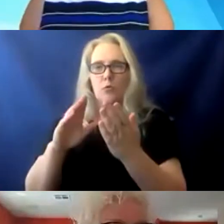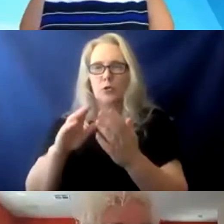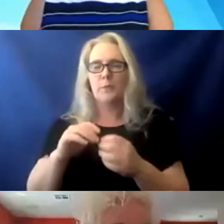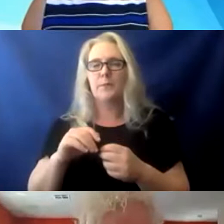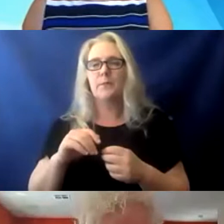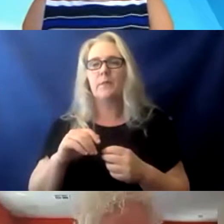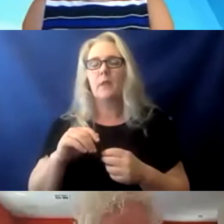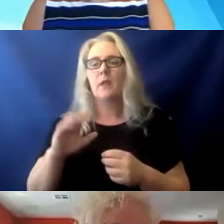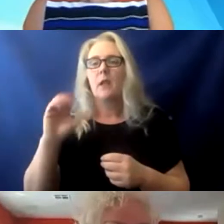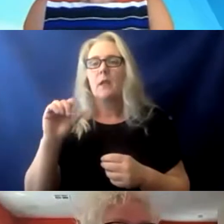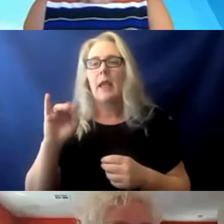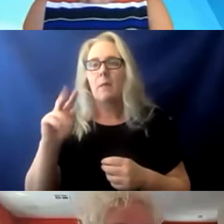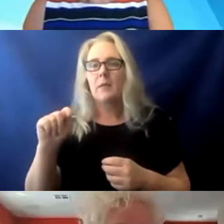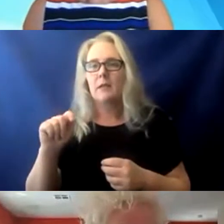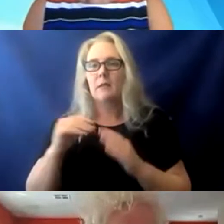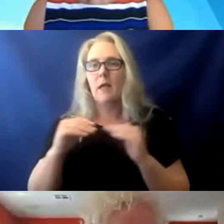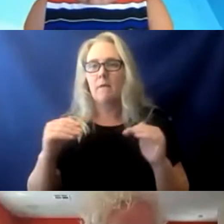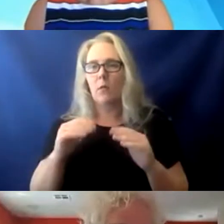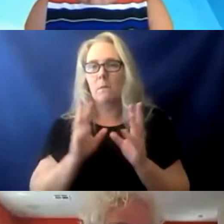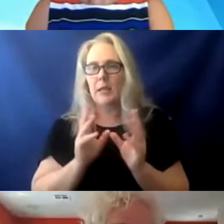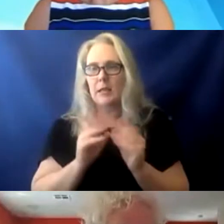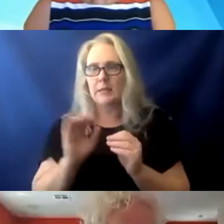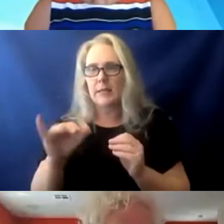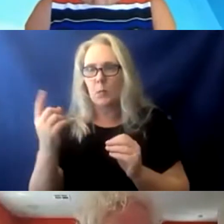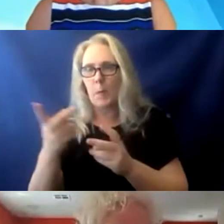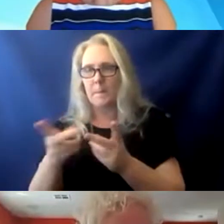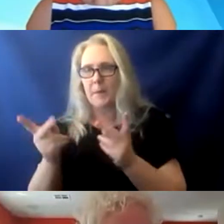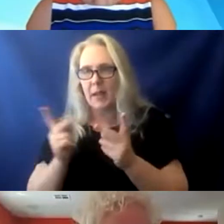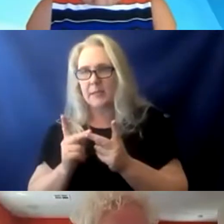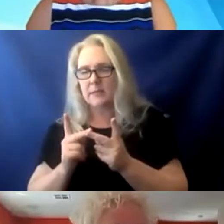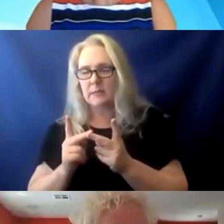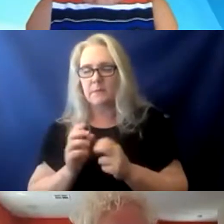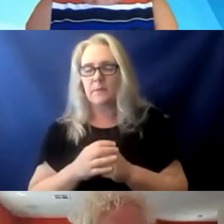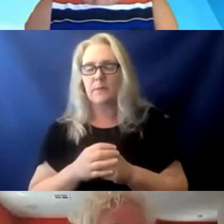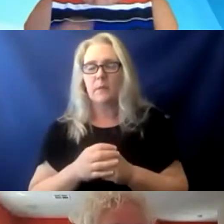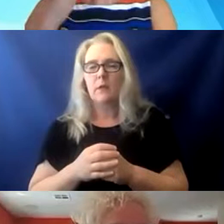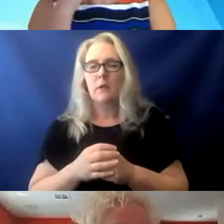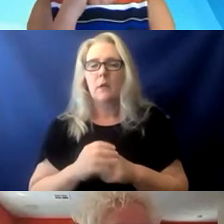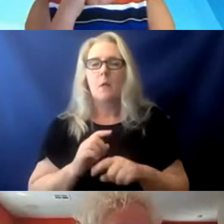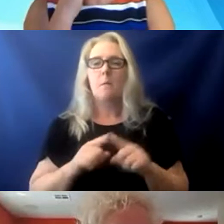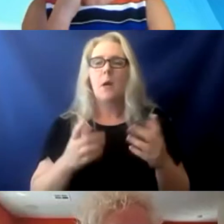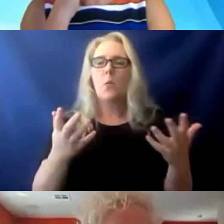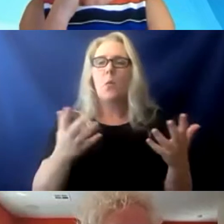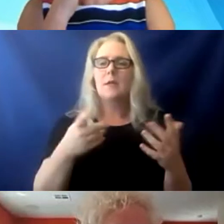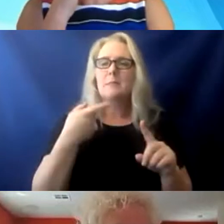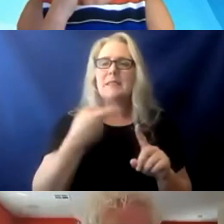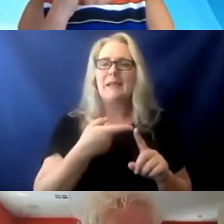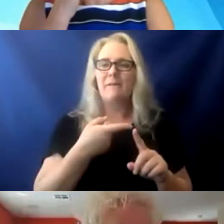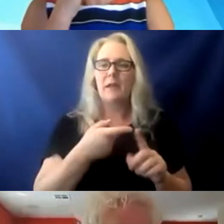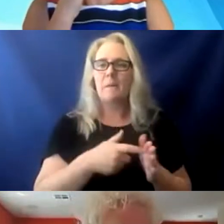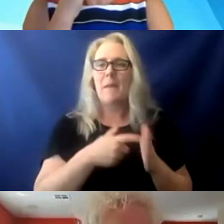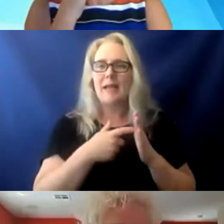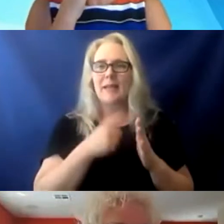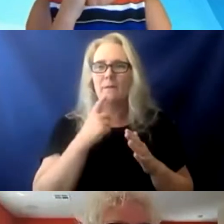cabinet level meetings. That's one place that's part of a structure. But what's the specific mandate to